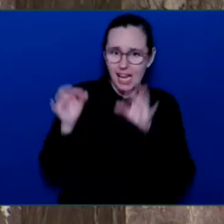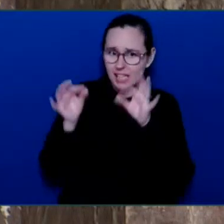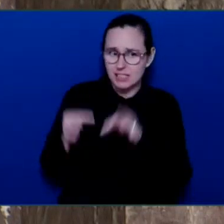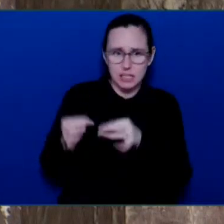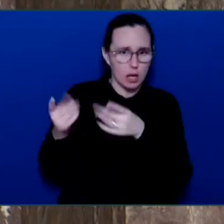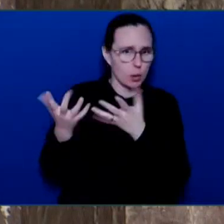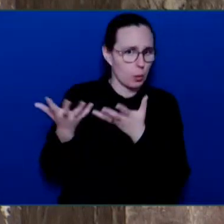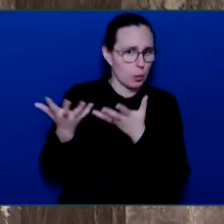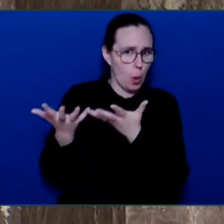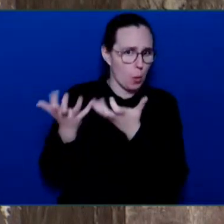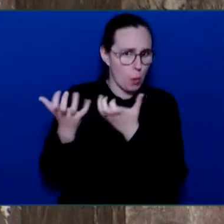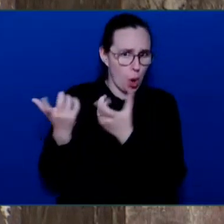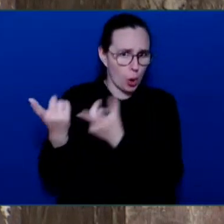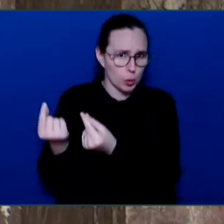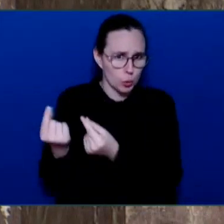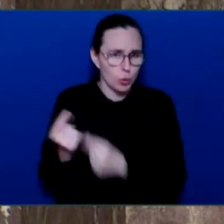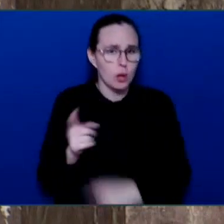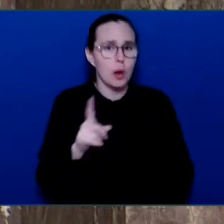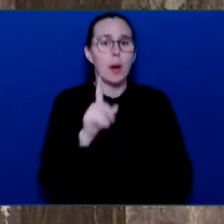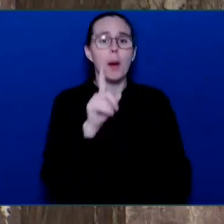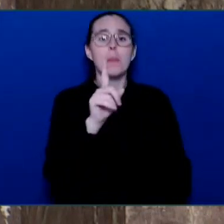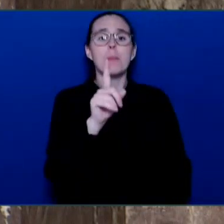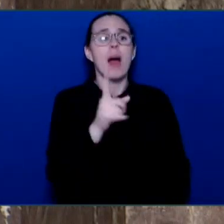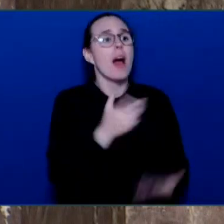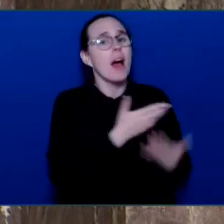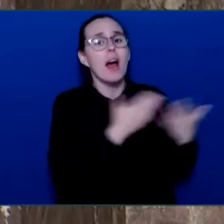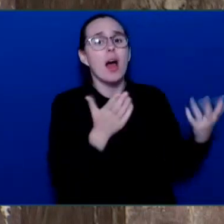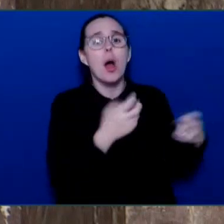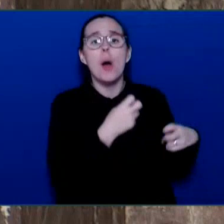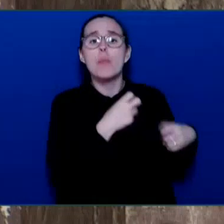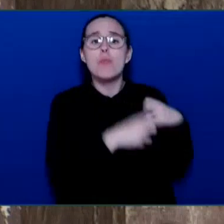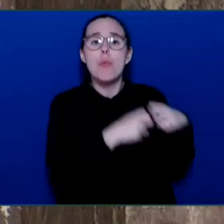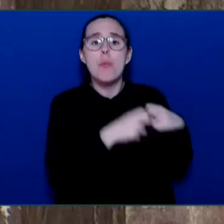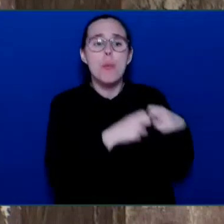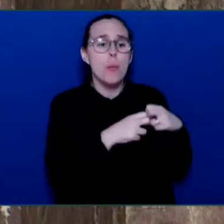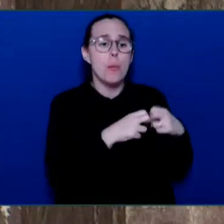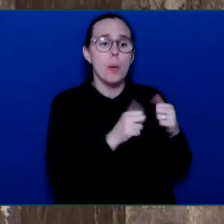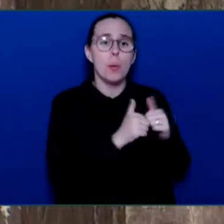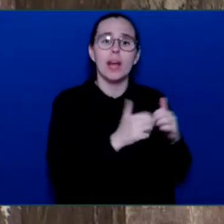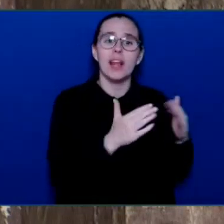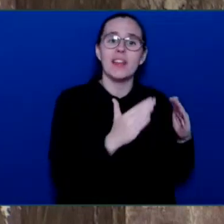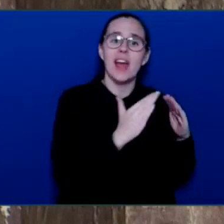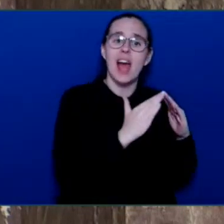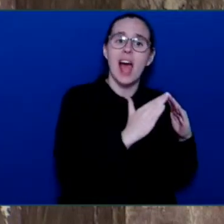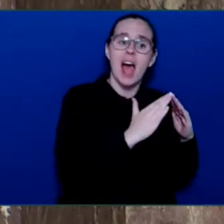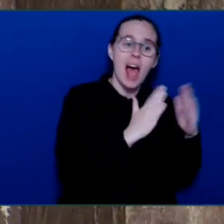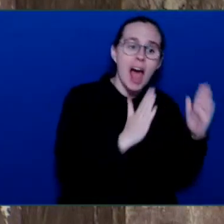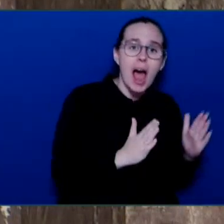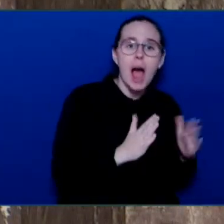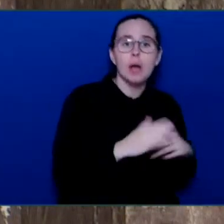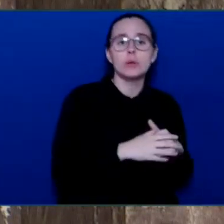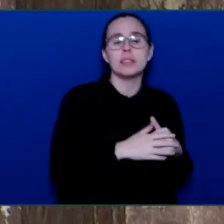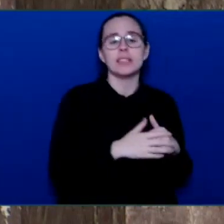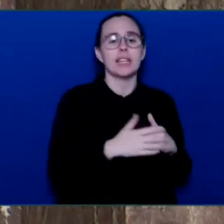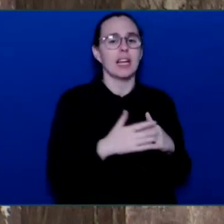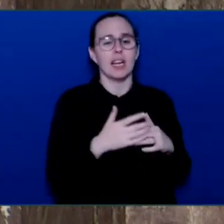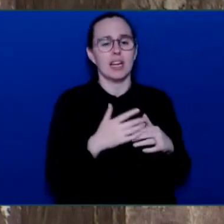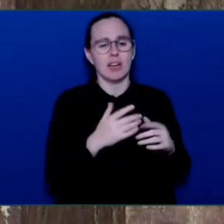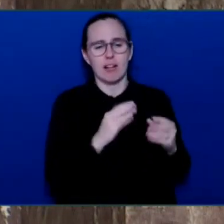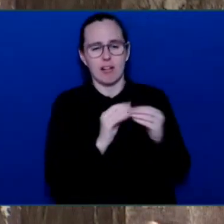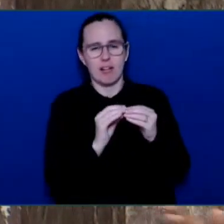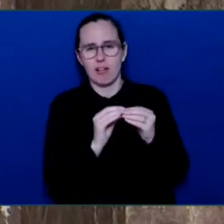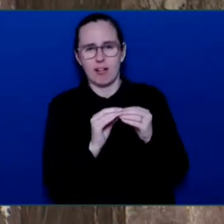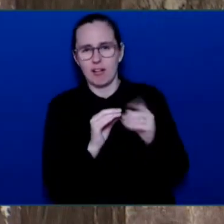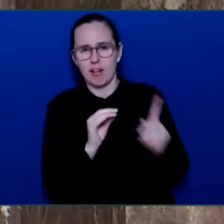things. Surely, Members. if the member over there has a question, I suspect the member should stand up and ask the